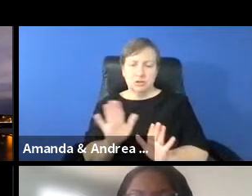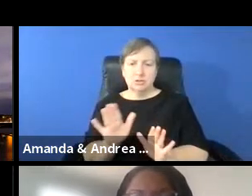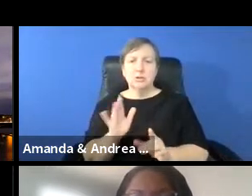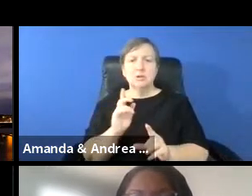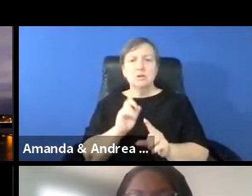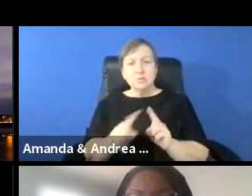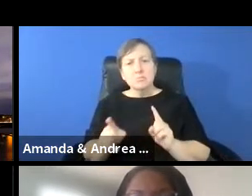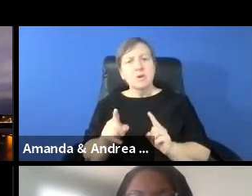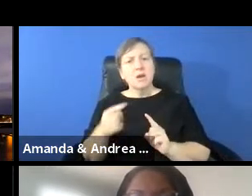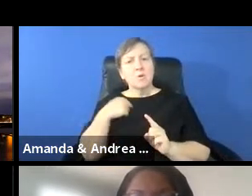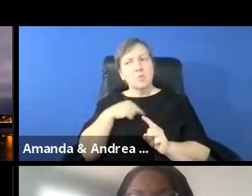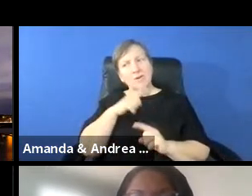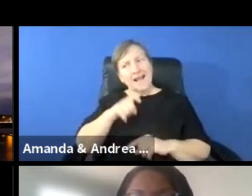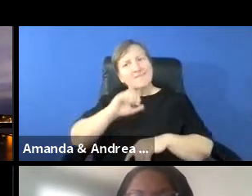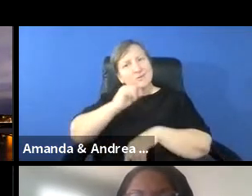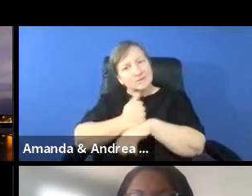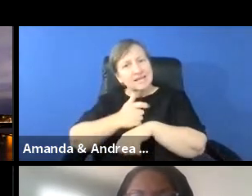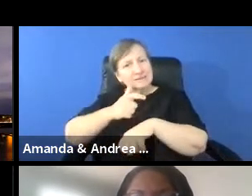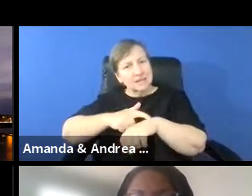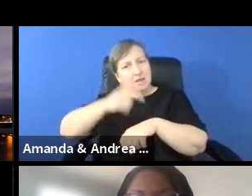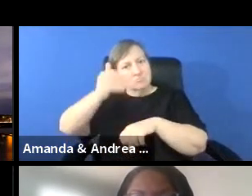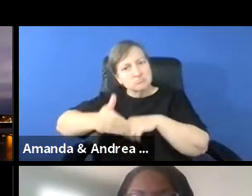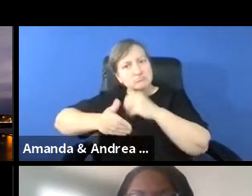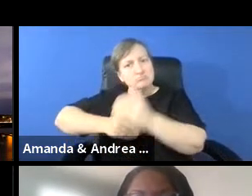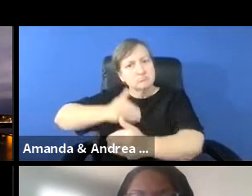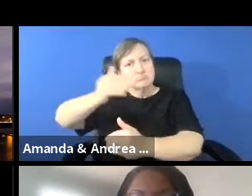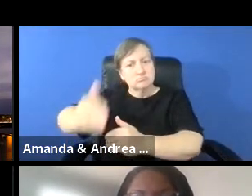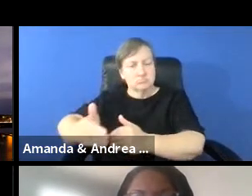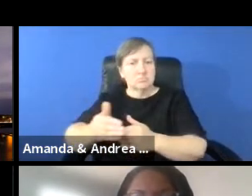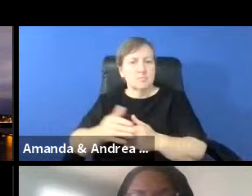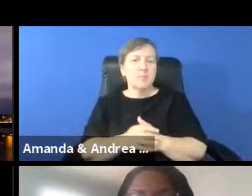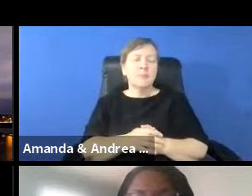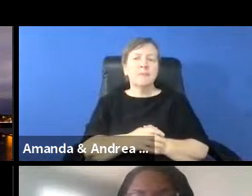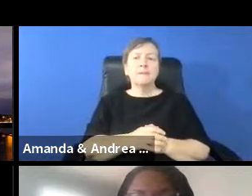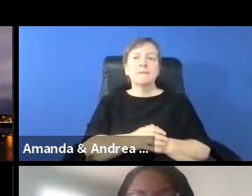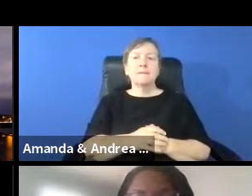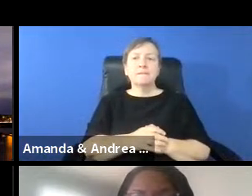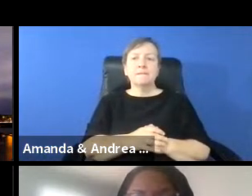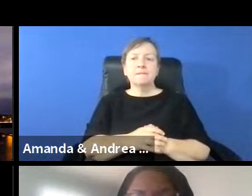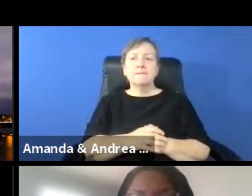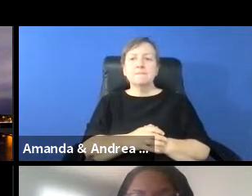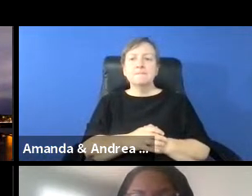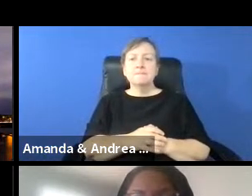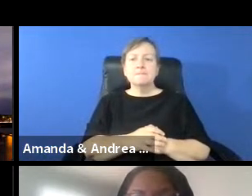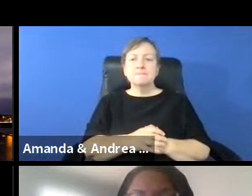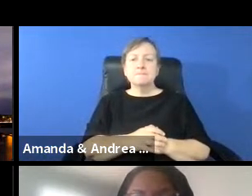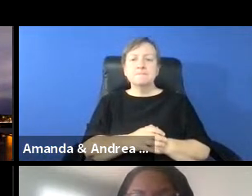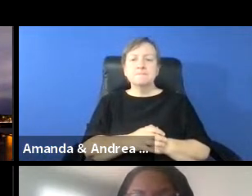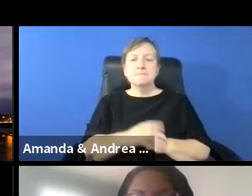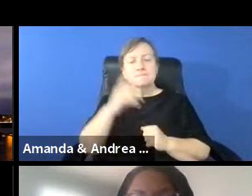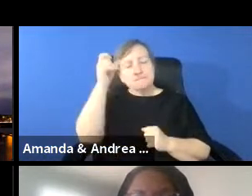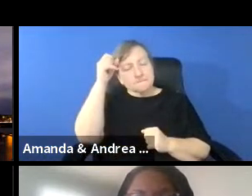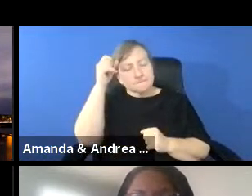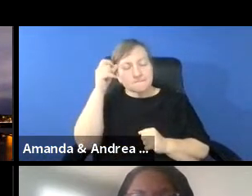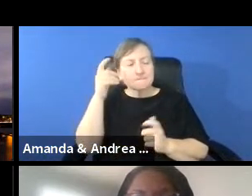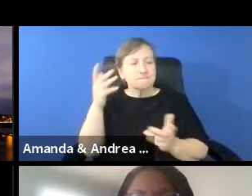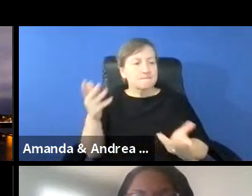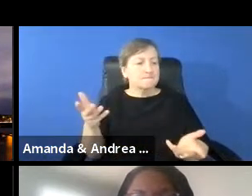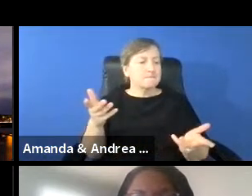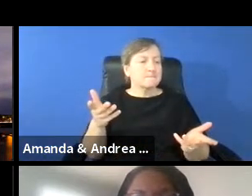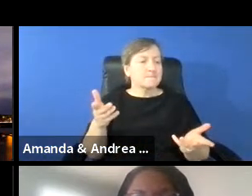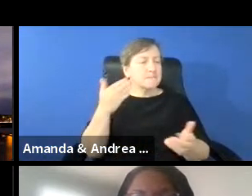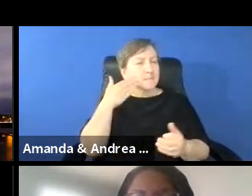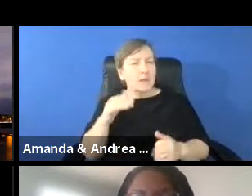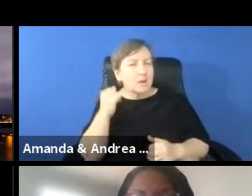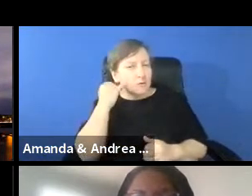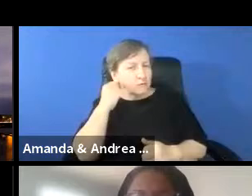to set timetables. And once again, I don't know if you guys heard